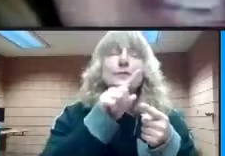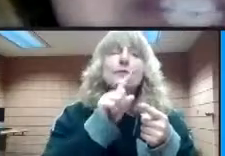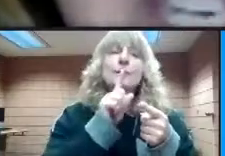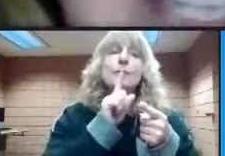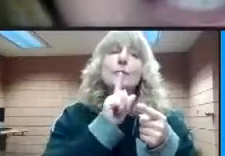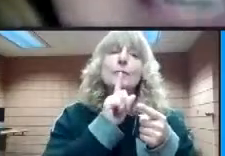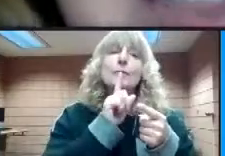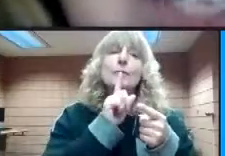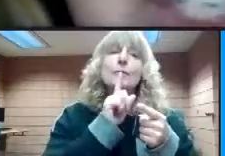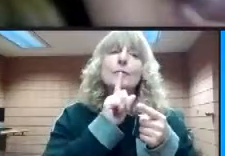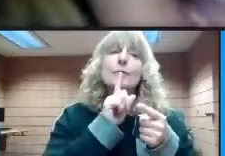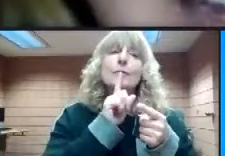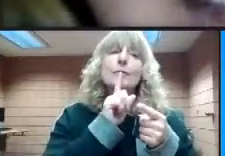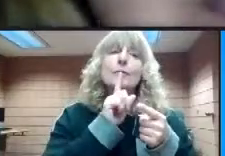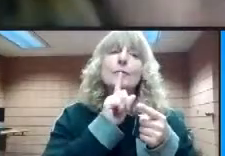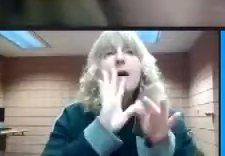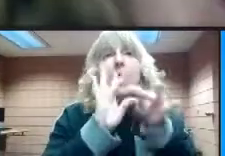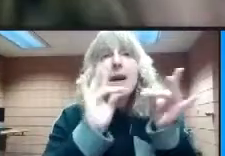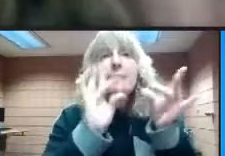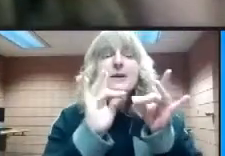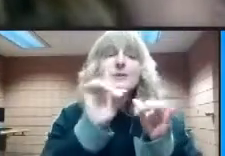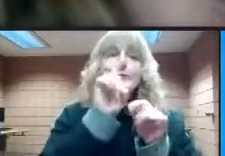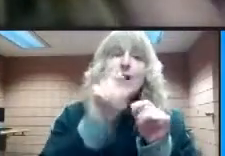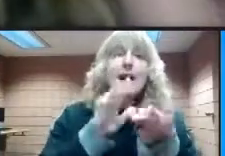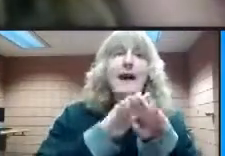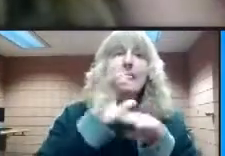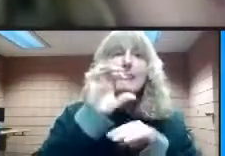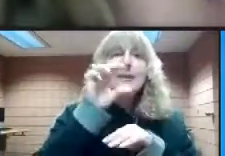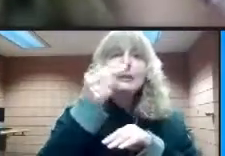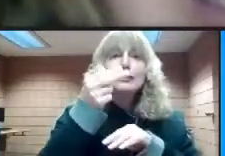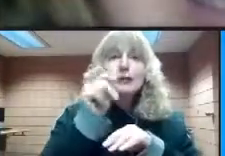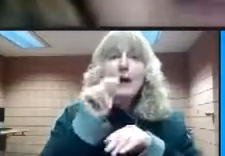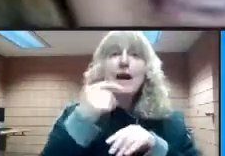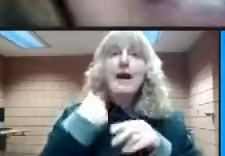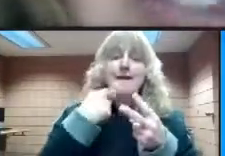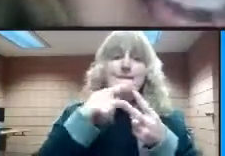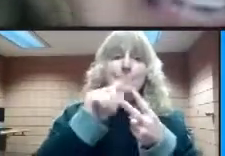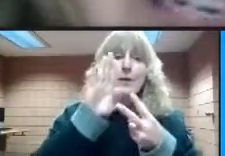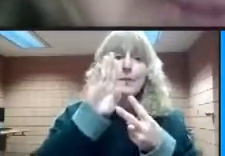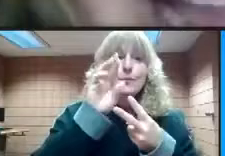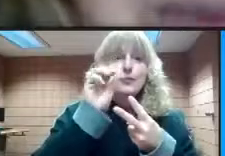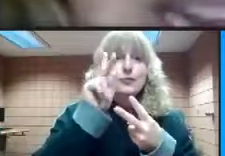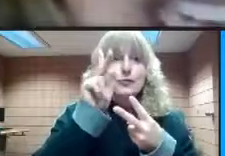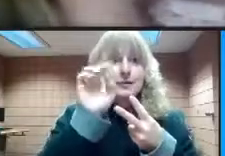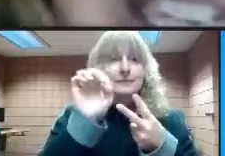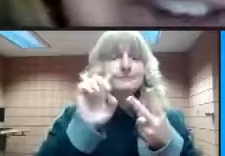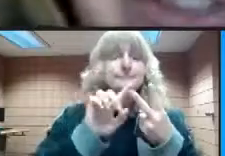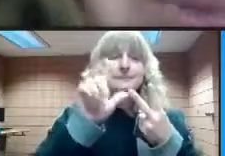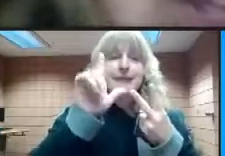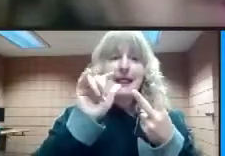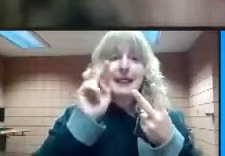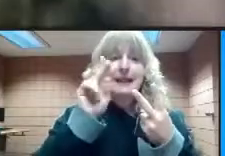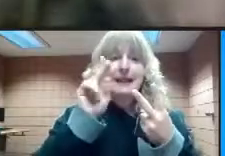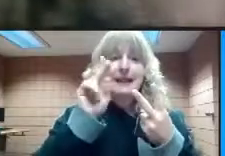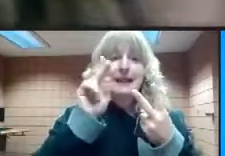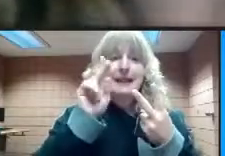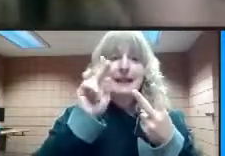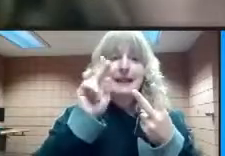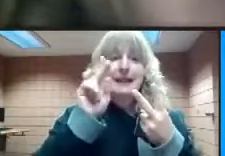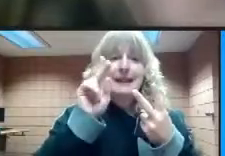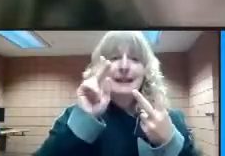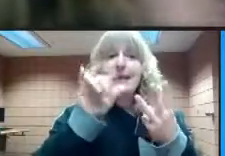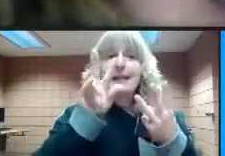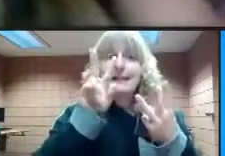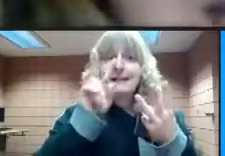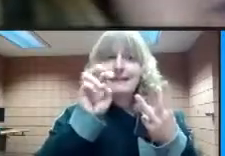comments or questions in the chat. We have Brooke and Lindsay and Libby standing by waiting to hear from you,